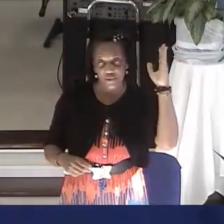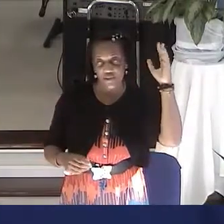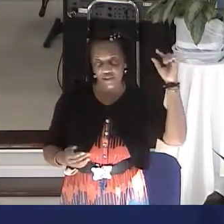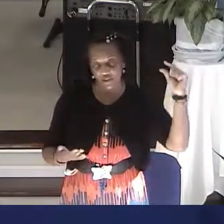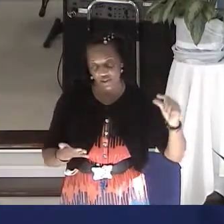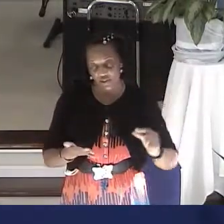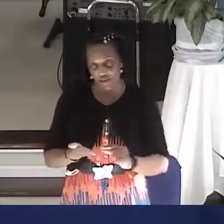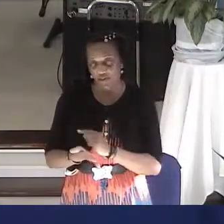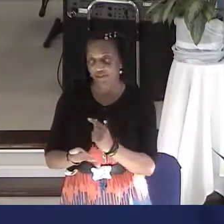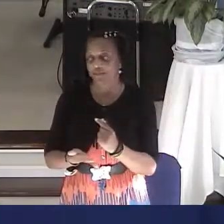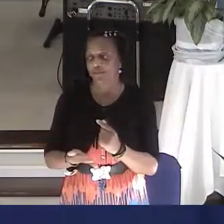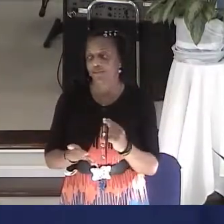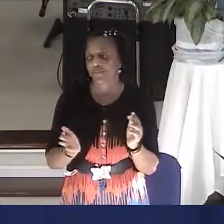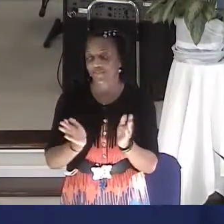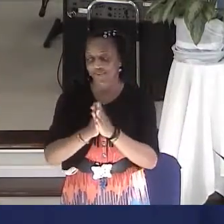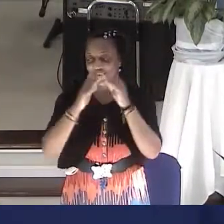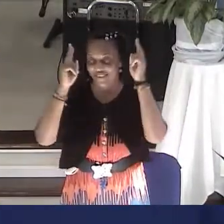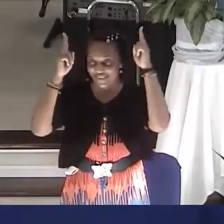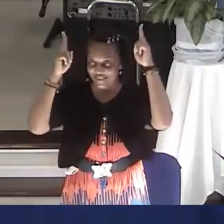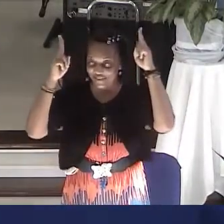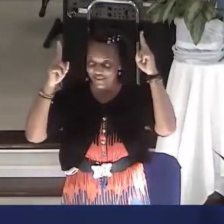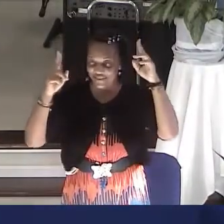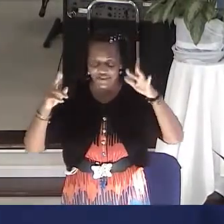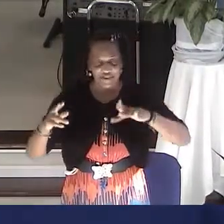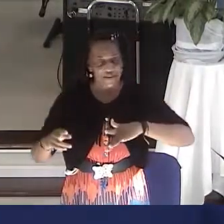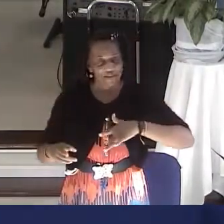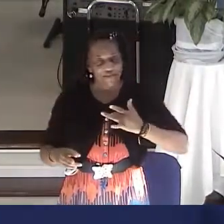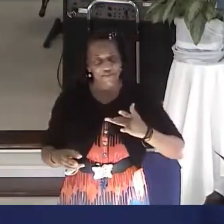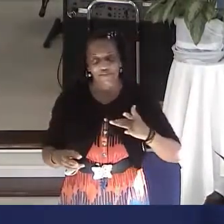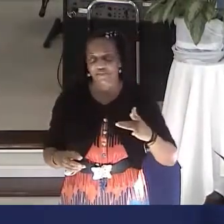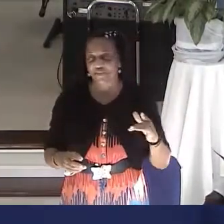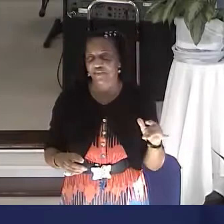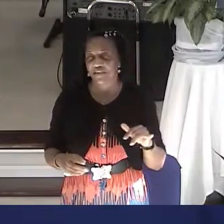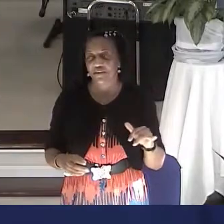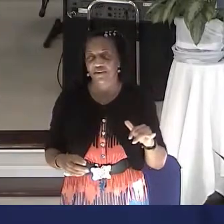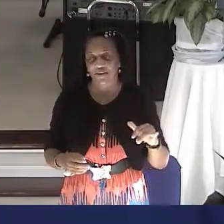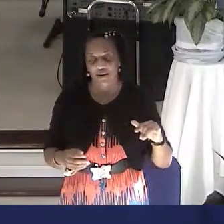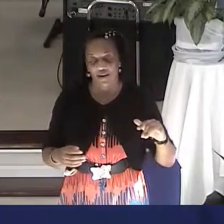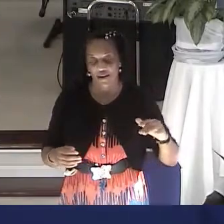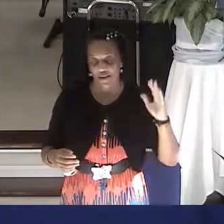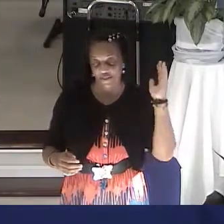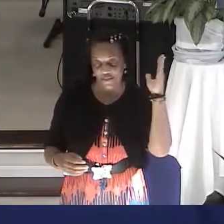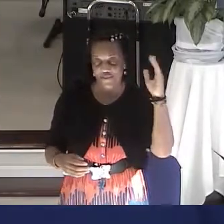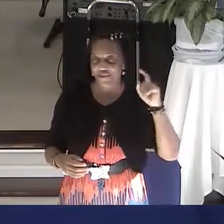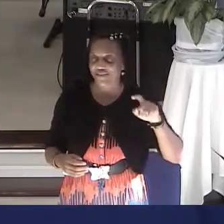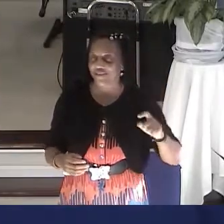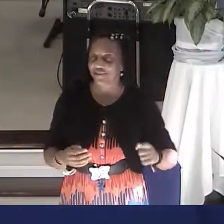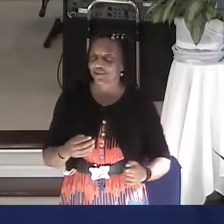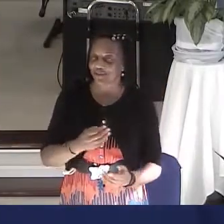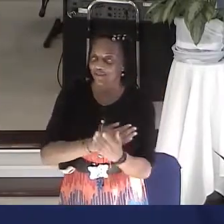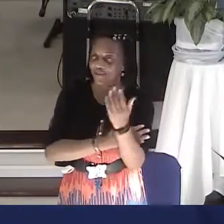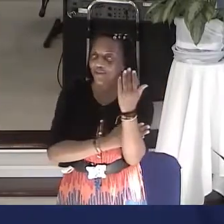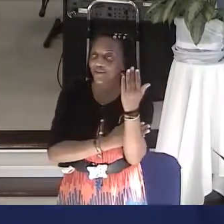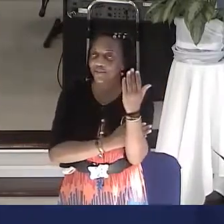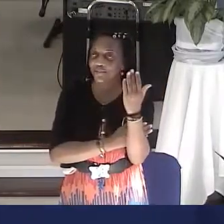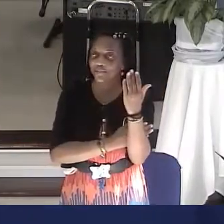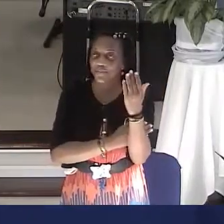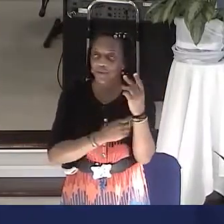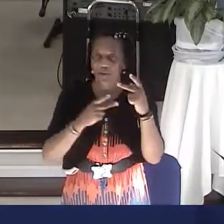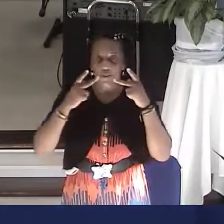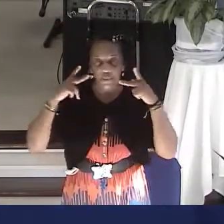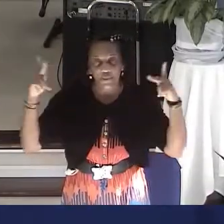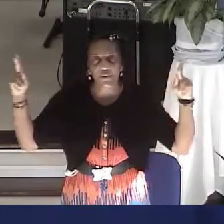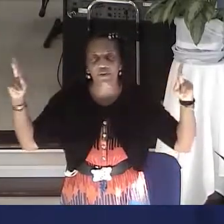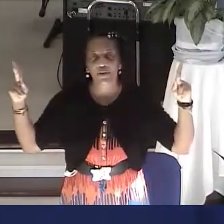Hallelujah. I feel like preaching this morning. To proclaim the good news of the Lord to the poor, to